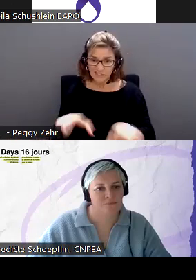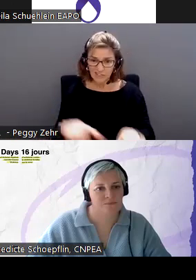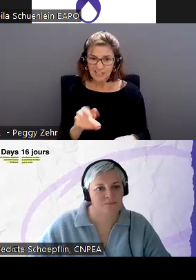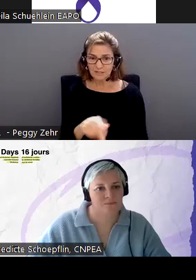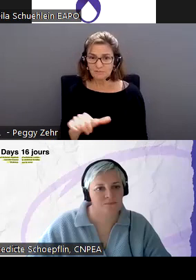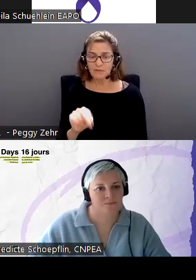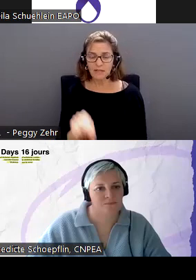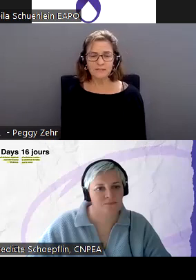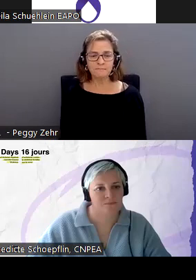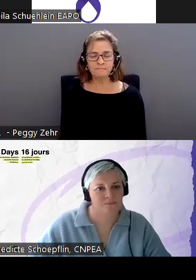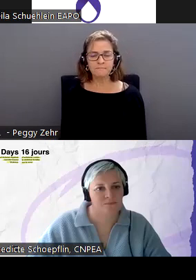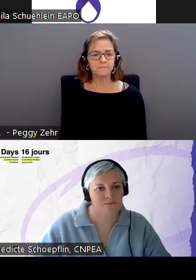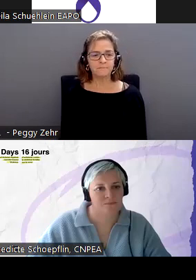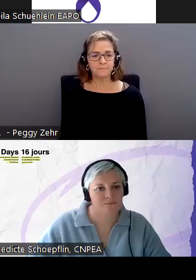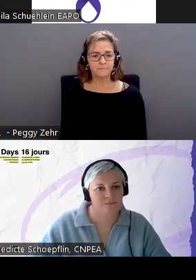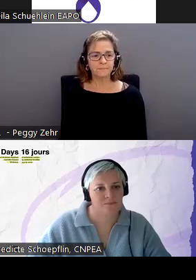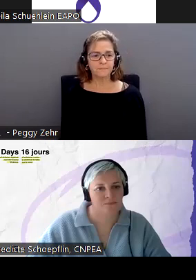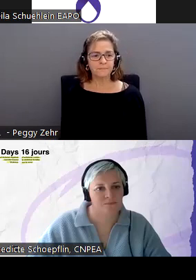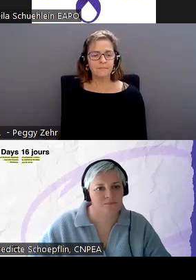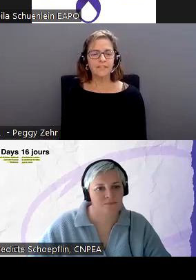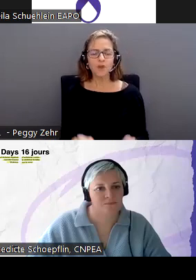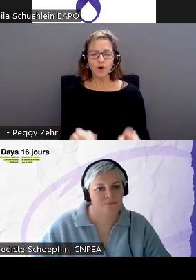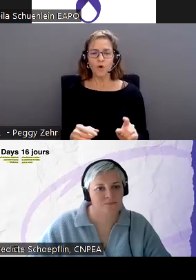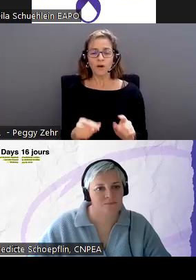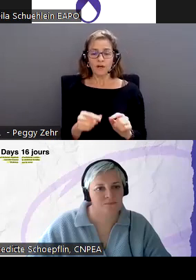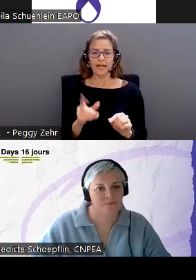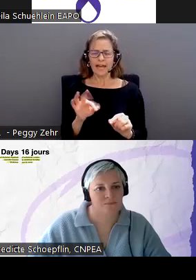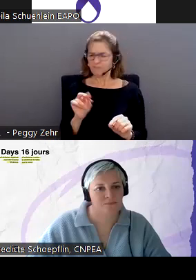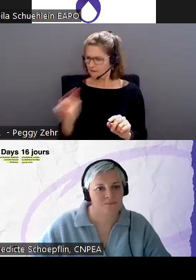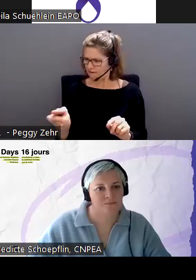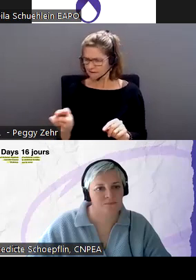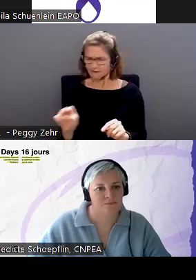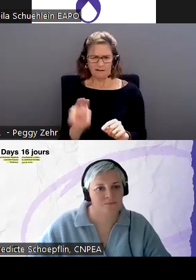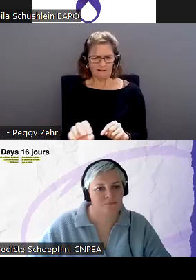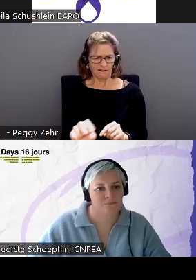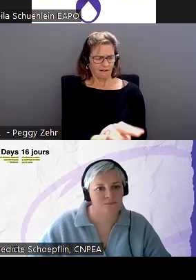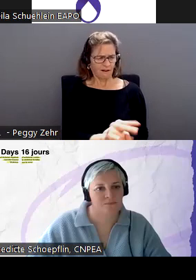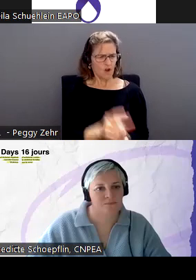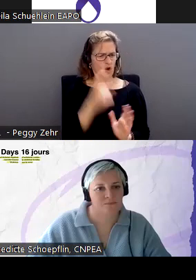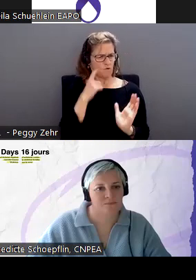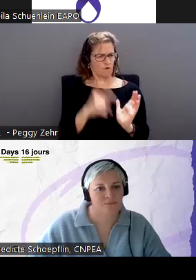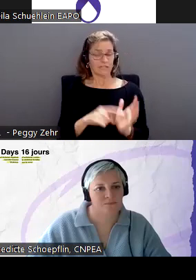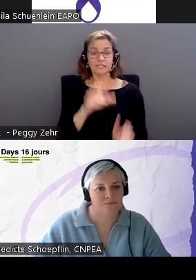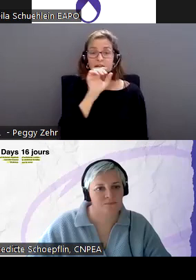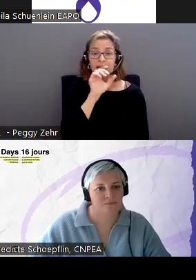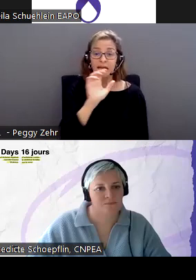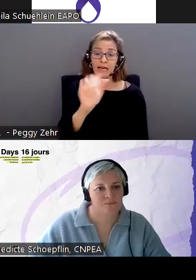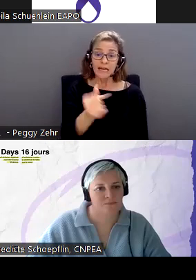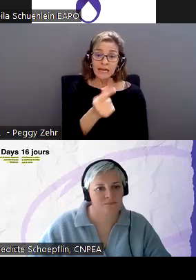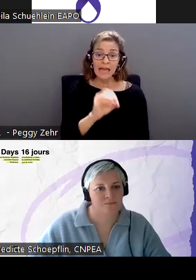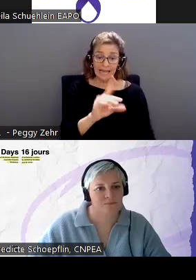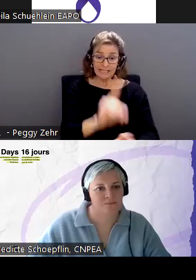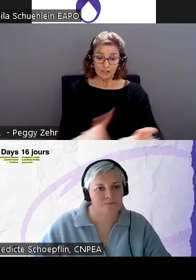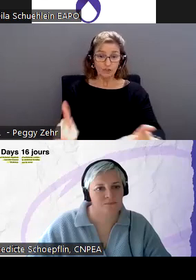you know, so, like, I think these are the things that help us see how really age discrimination is one of the most